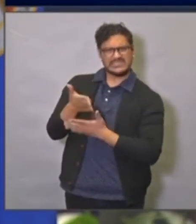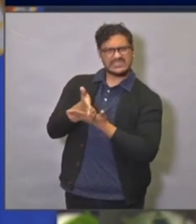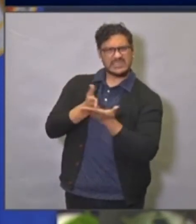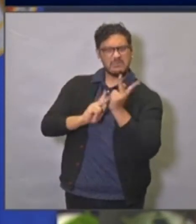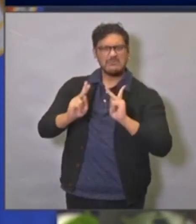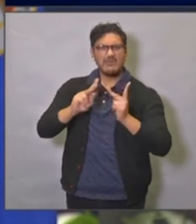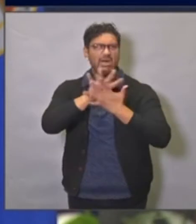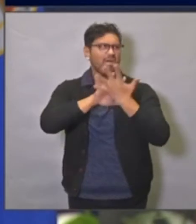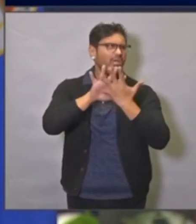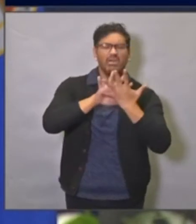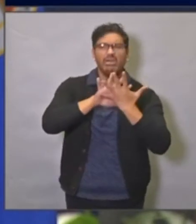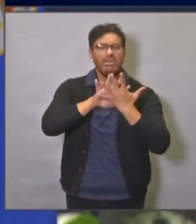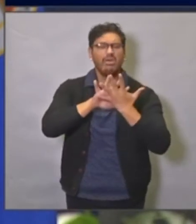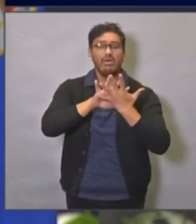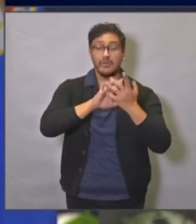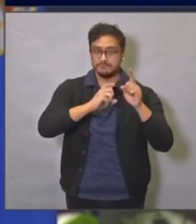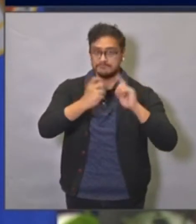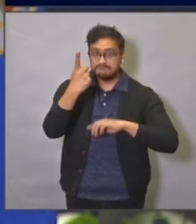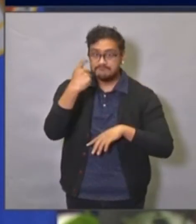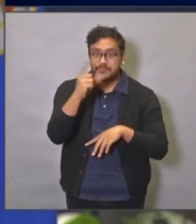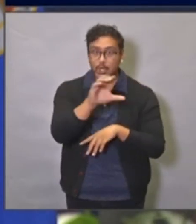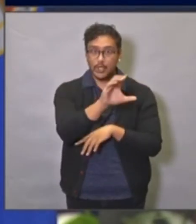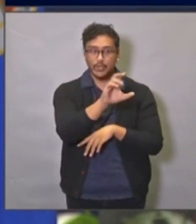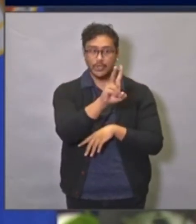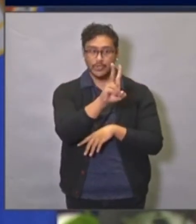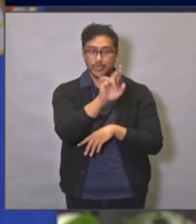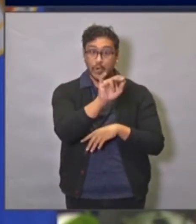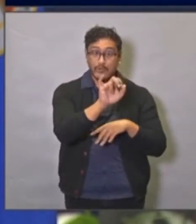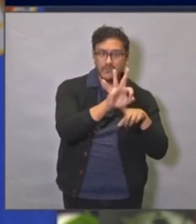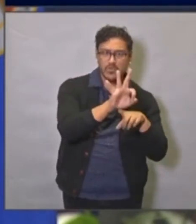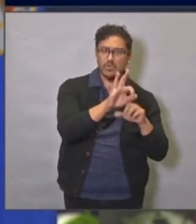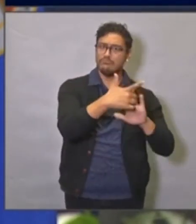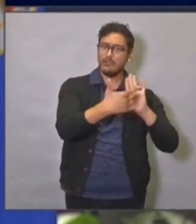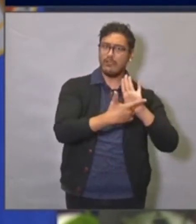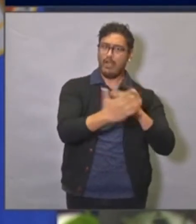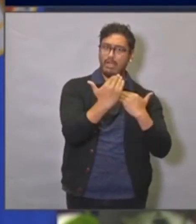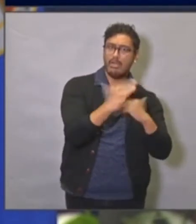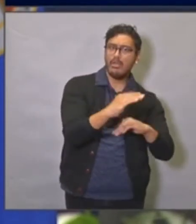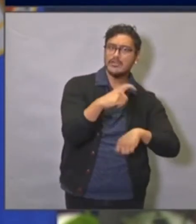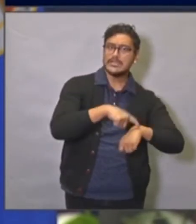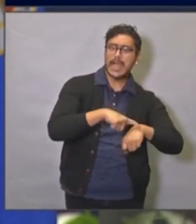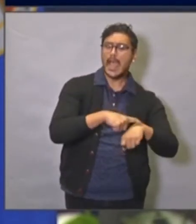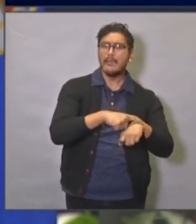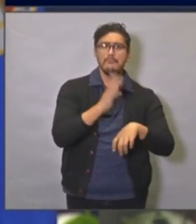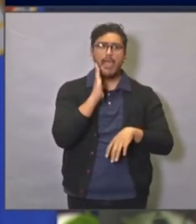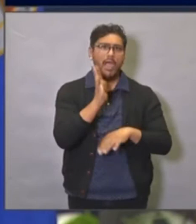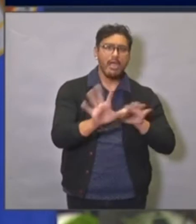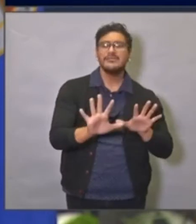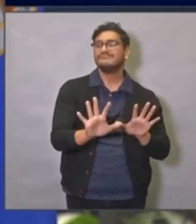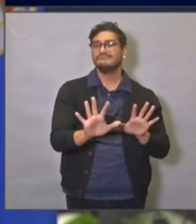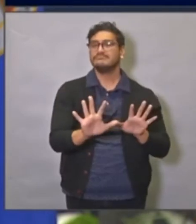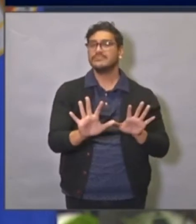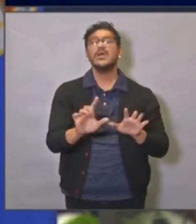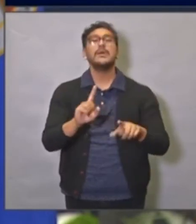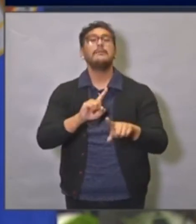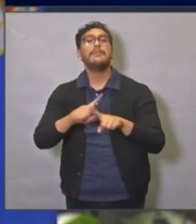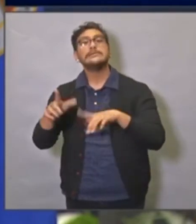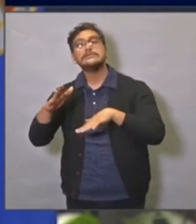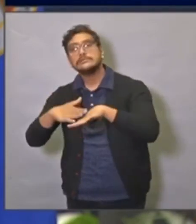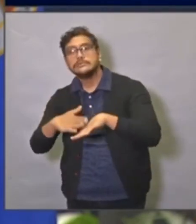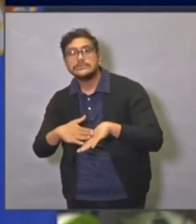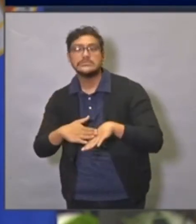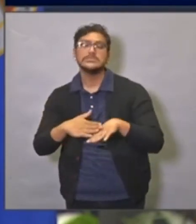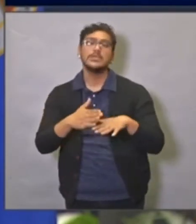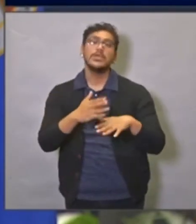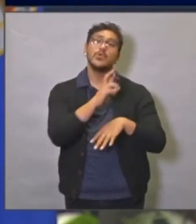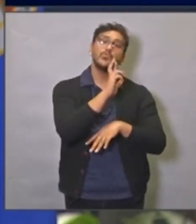is not a curfew or lockdown, but a precautionary measure while requiring non-essential businesses such as restaurants,